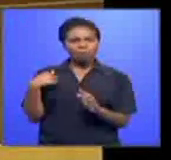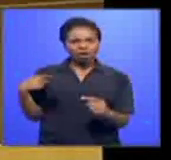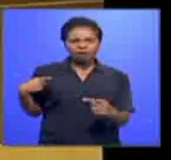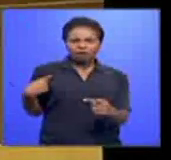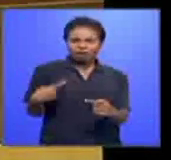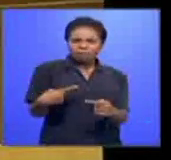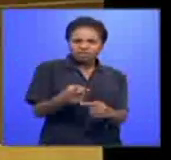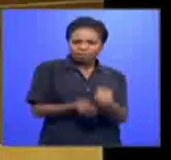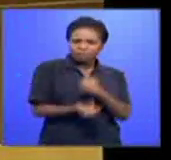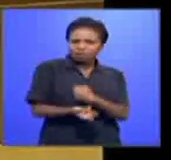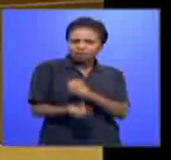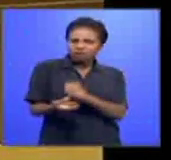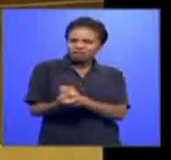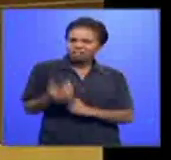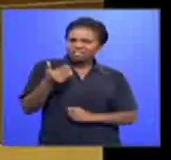personnel.